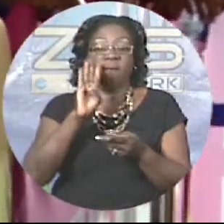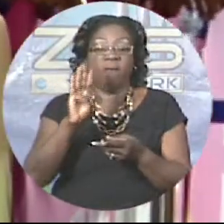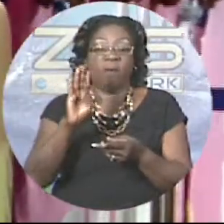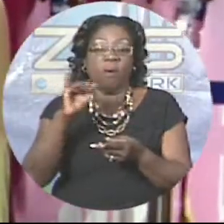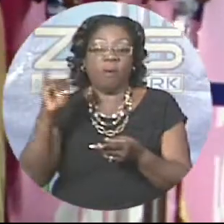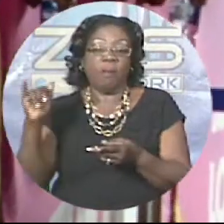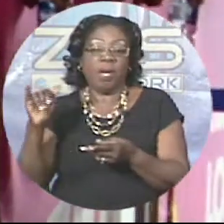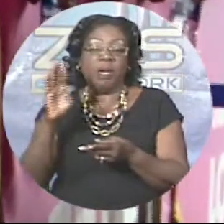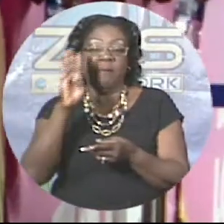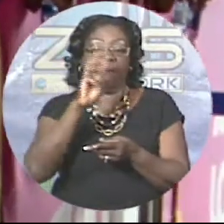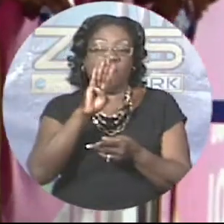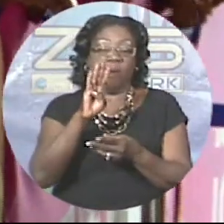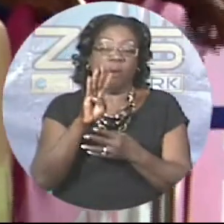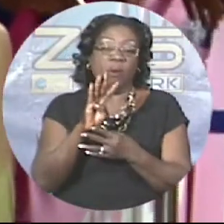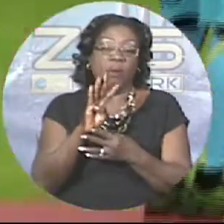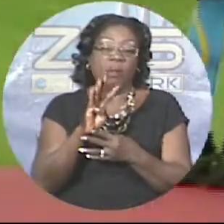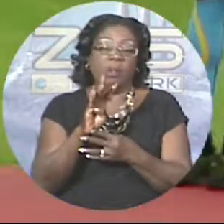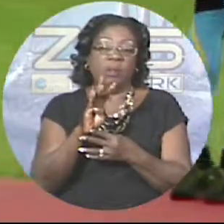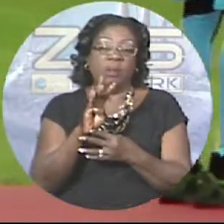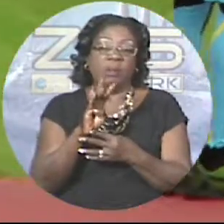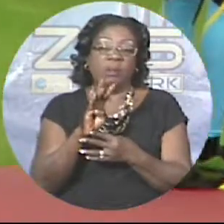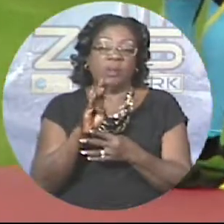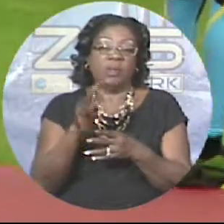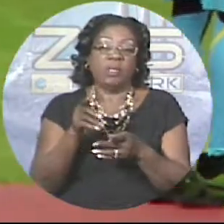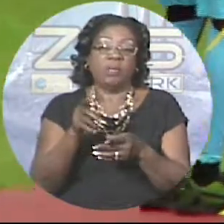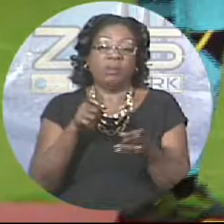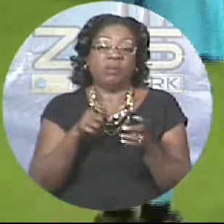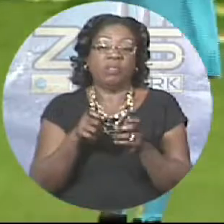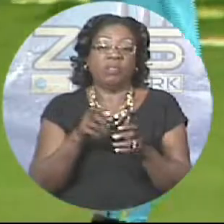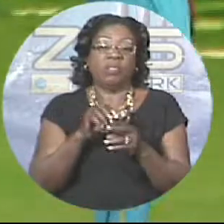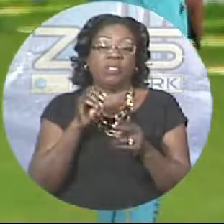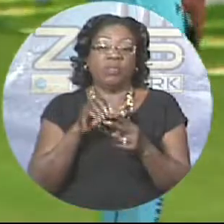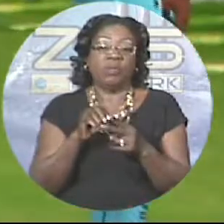requested for as a head coach. I requested him to run in the heat because I didn't think it was,